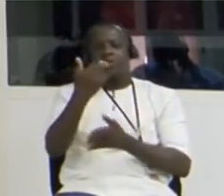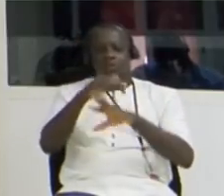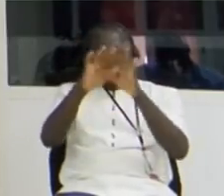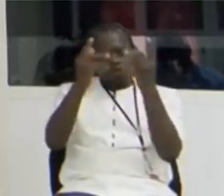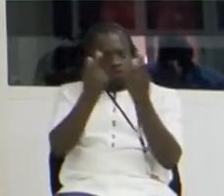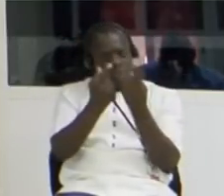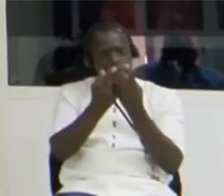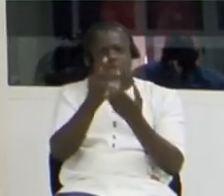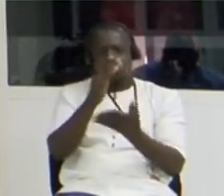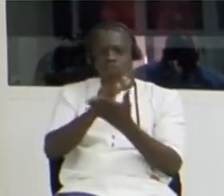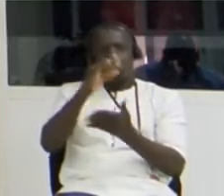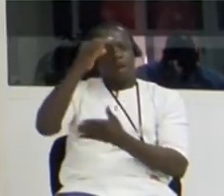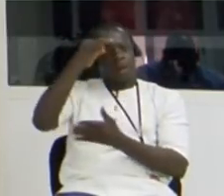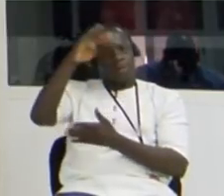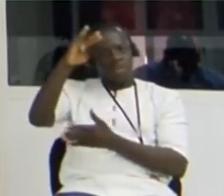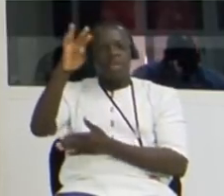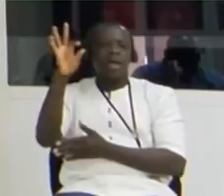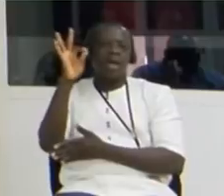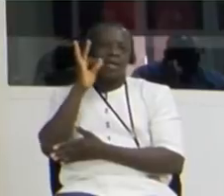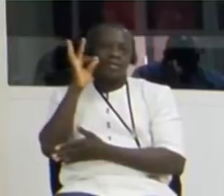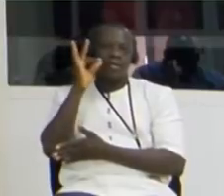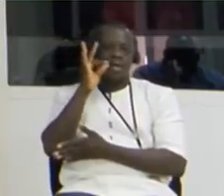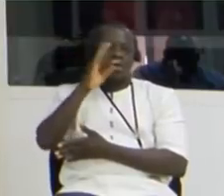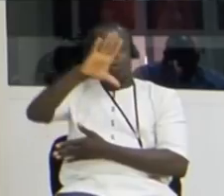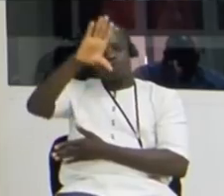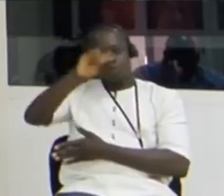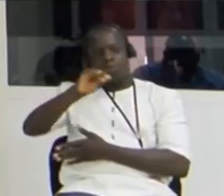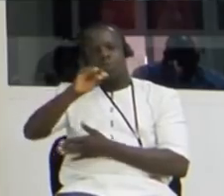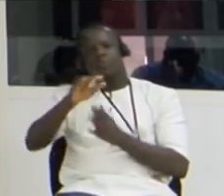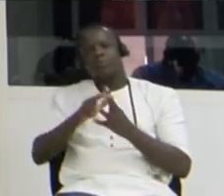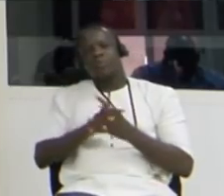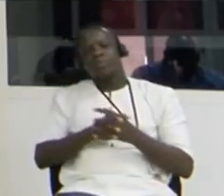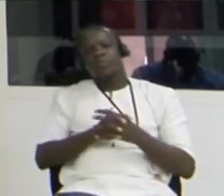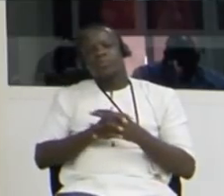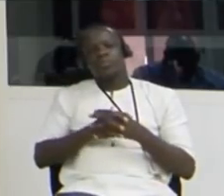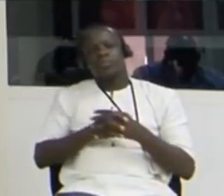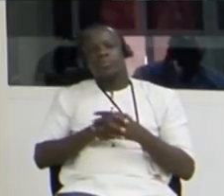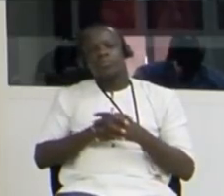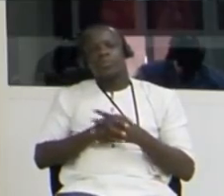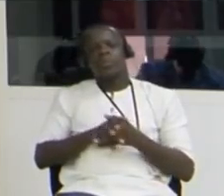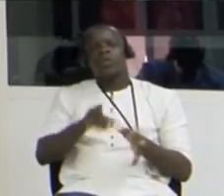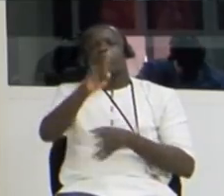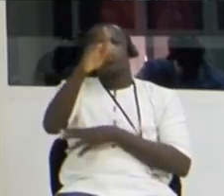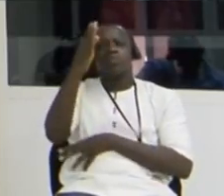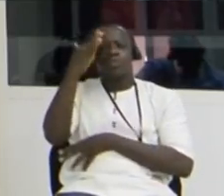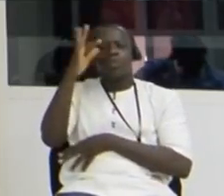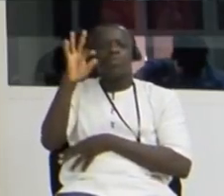the Ministry too will respond. Do you know who the Secretary General is answerable to?